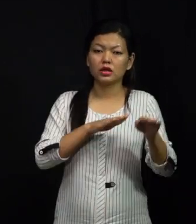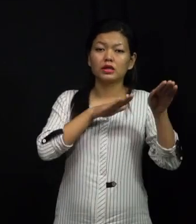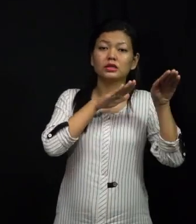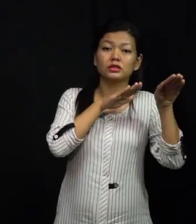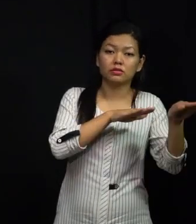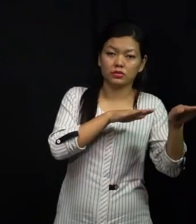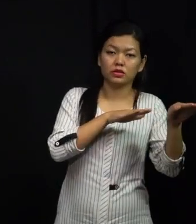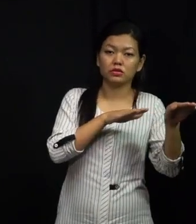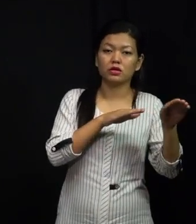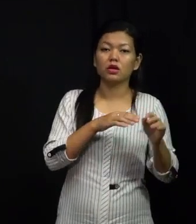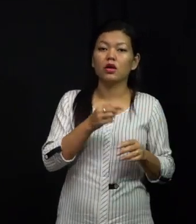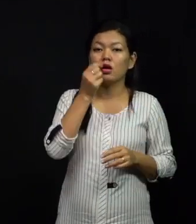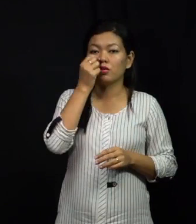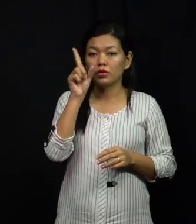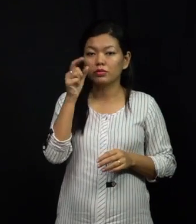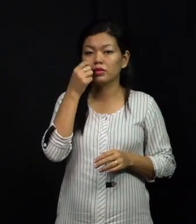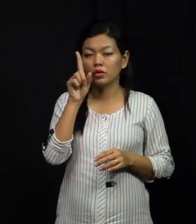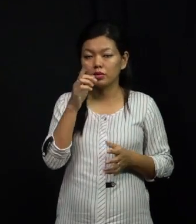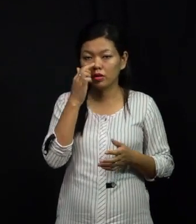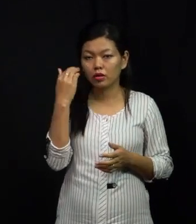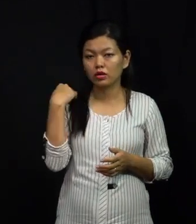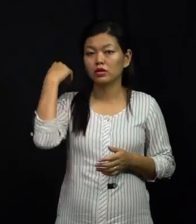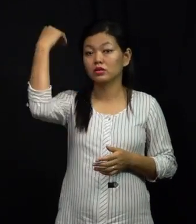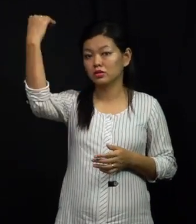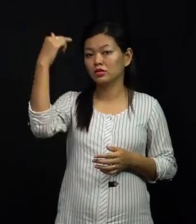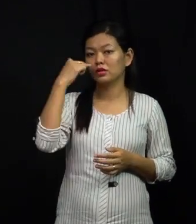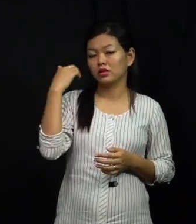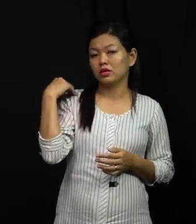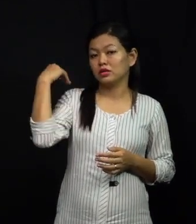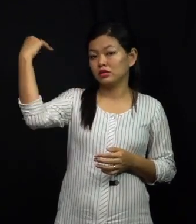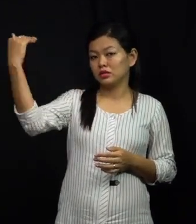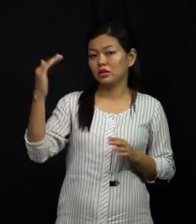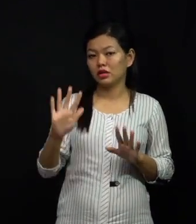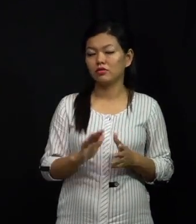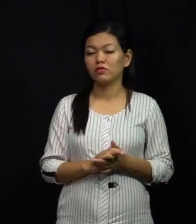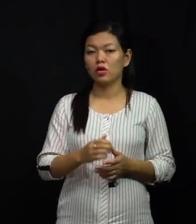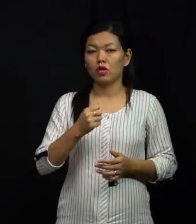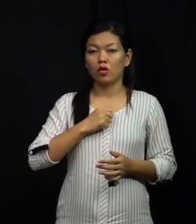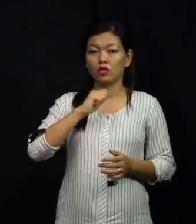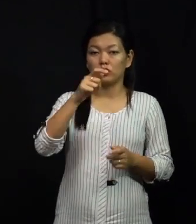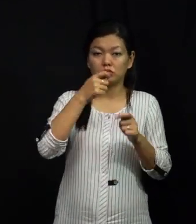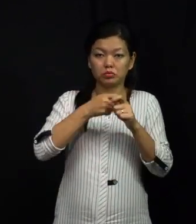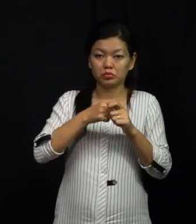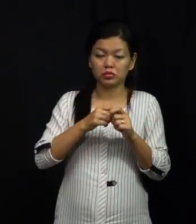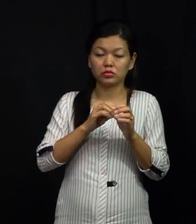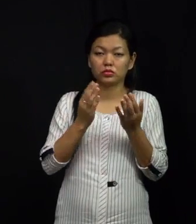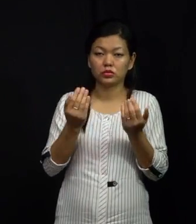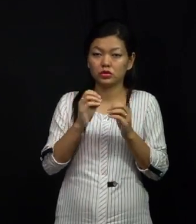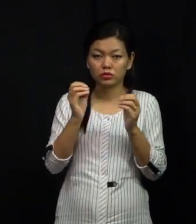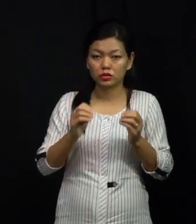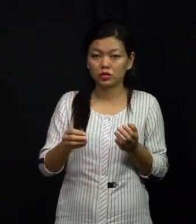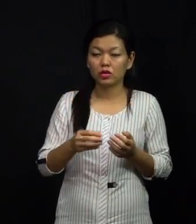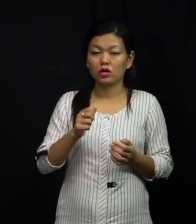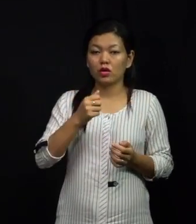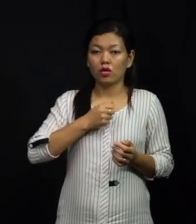the adults or the elders at home, right? They cannot do things on their own. They cannot eat food by themselves, right?